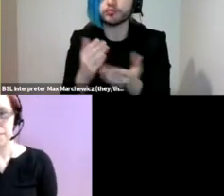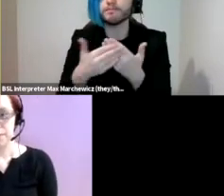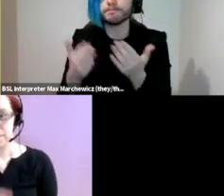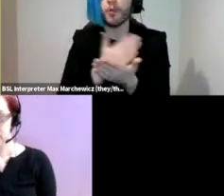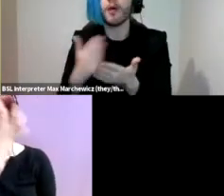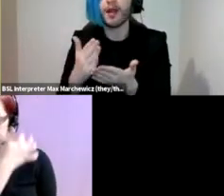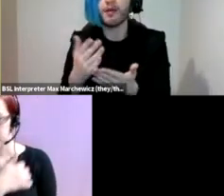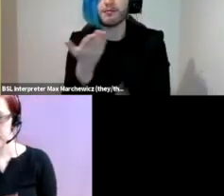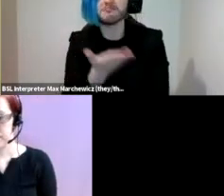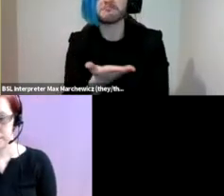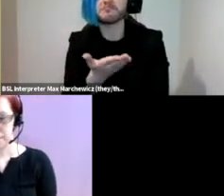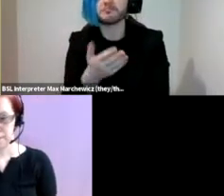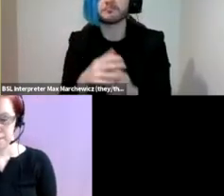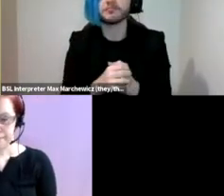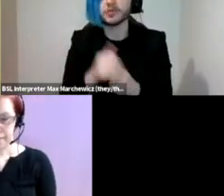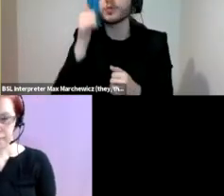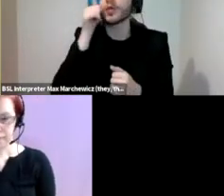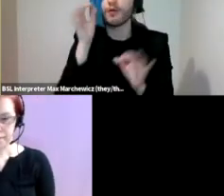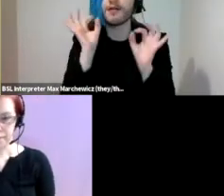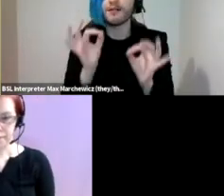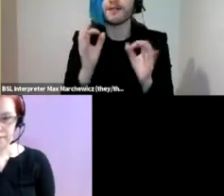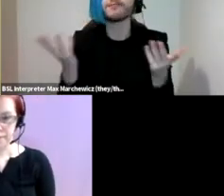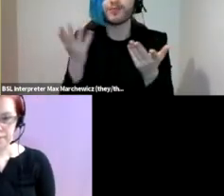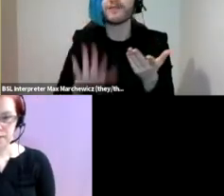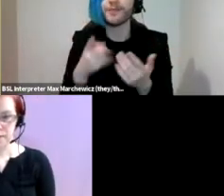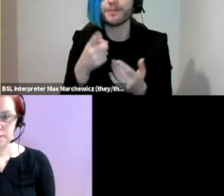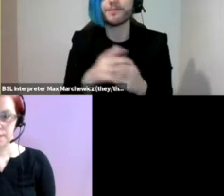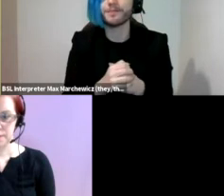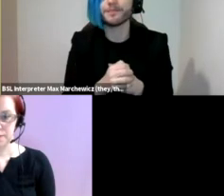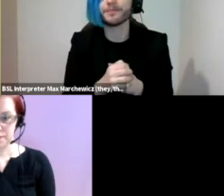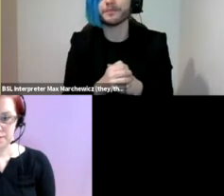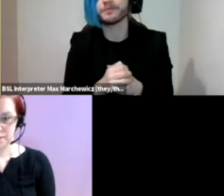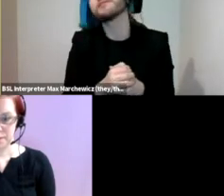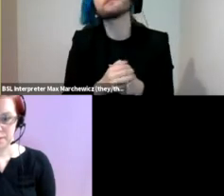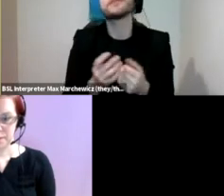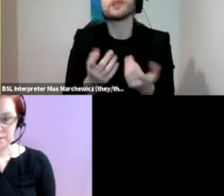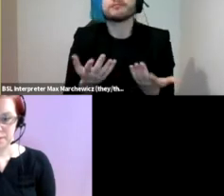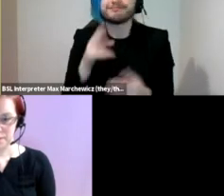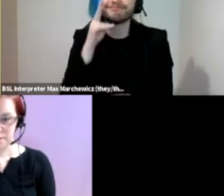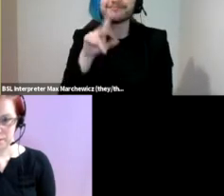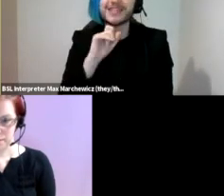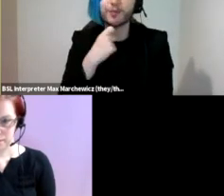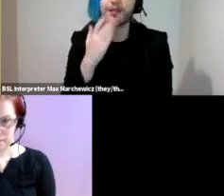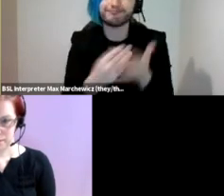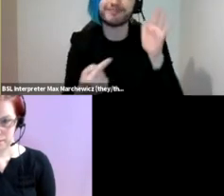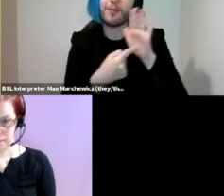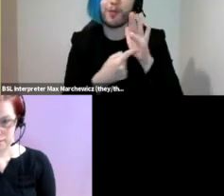better in being able to tell where in the sky a signal has come from. And as we'll see, that's an important thing to want to be able to